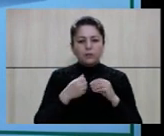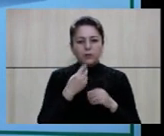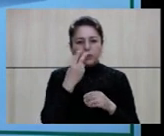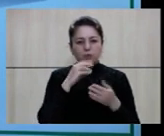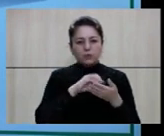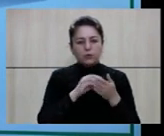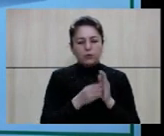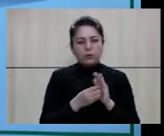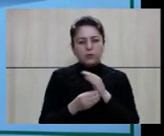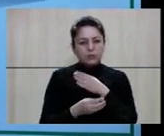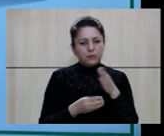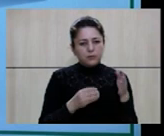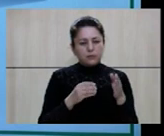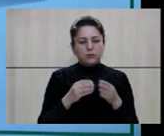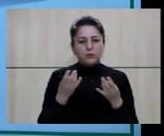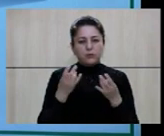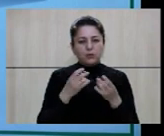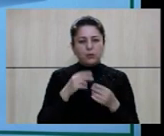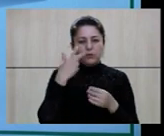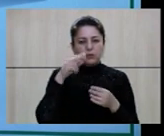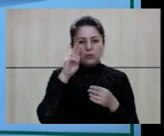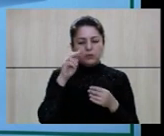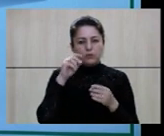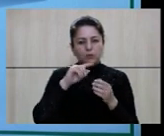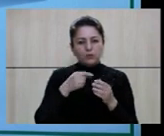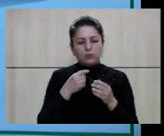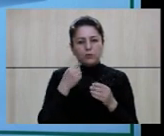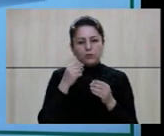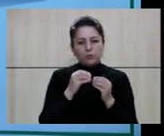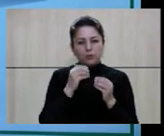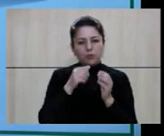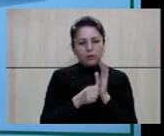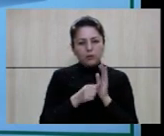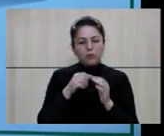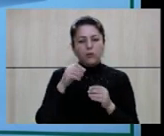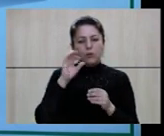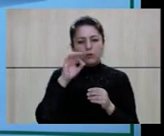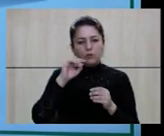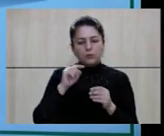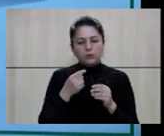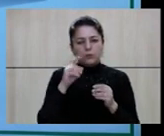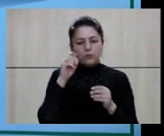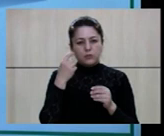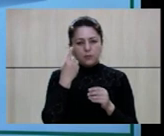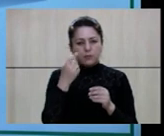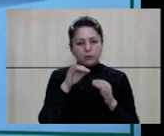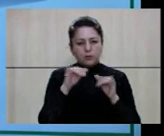xona chapga surishimiz kerak. 32,6 ni 0,1 ga ko'paytirsak,